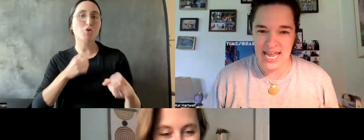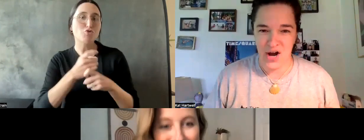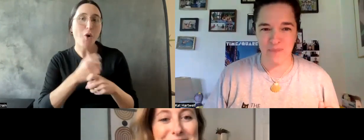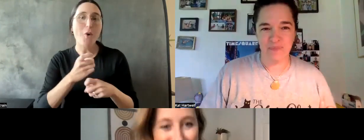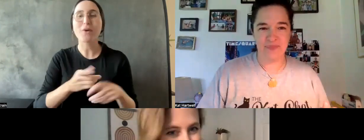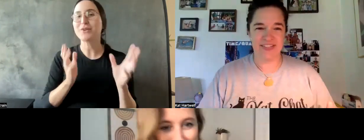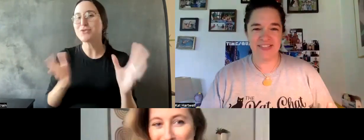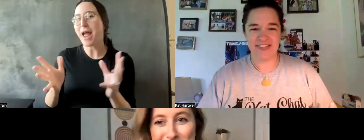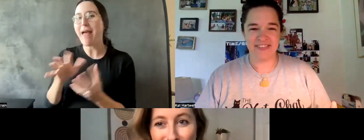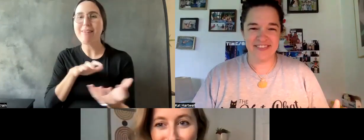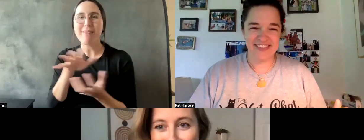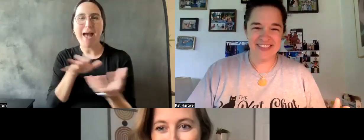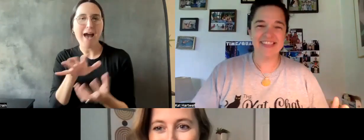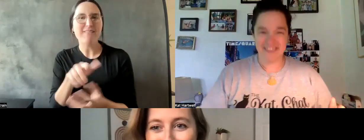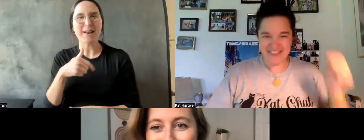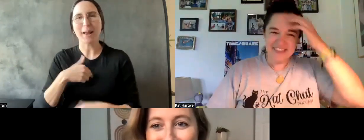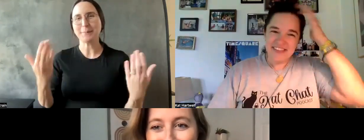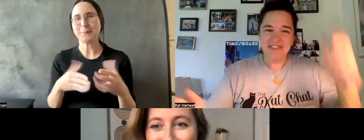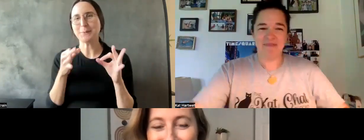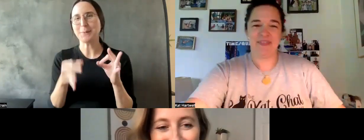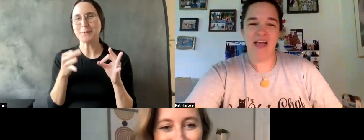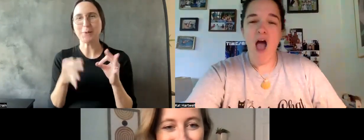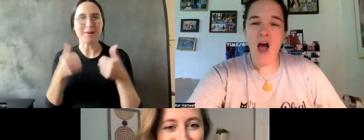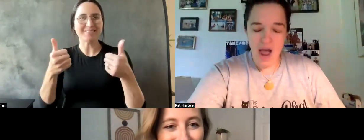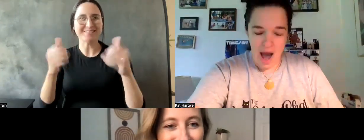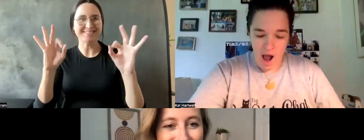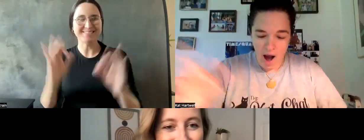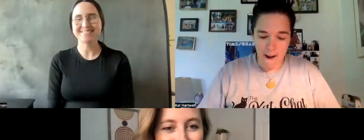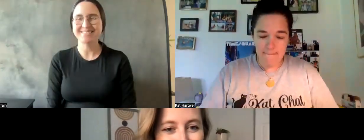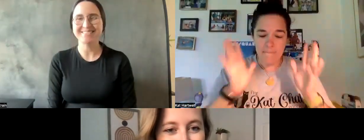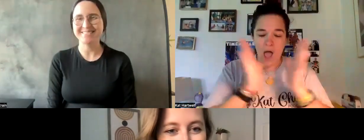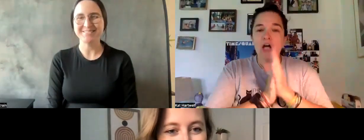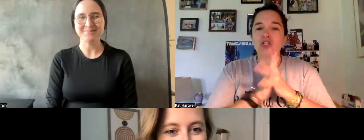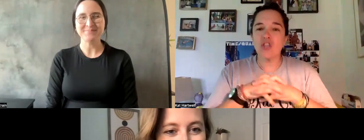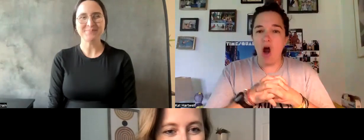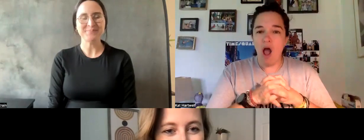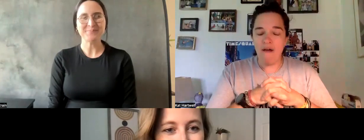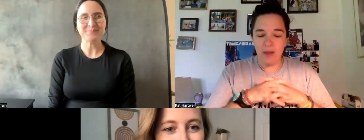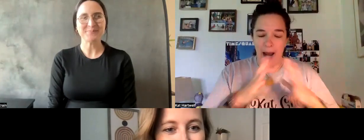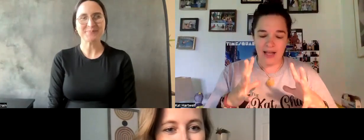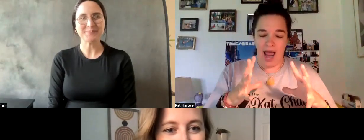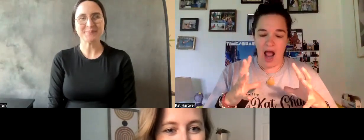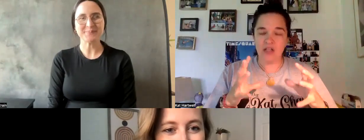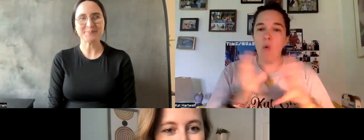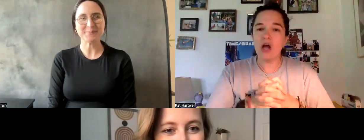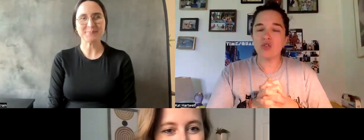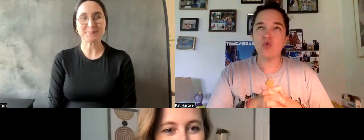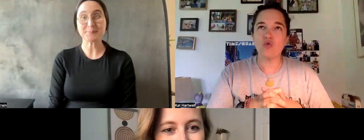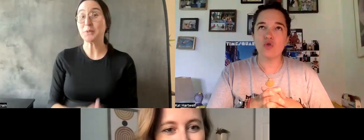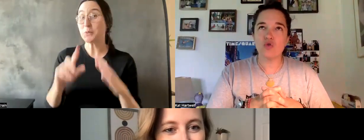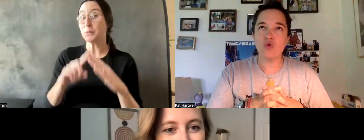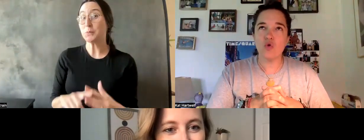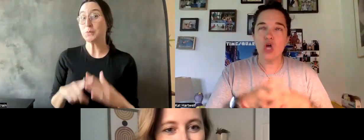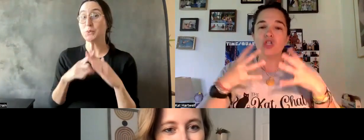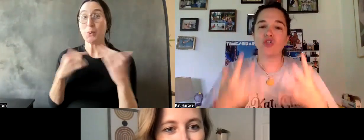happens down here. Perfect. All right. To start off the podcast, I want